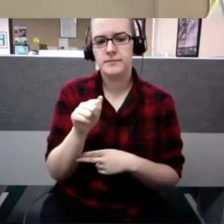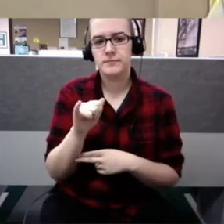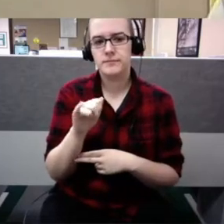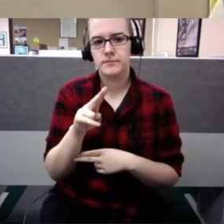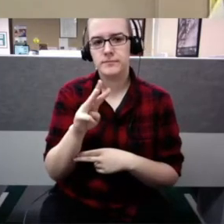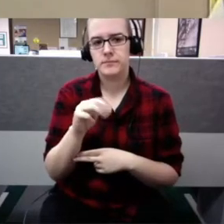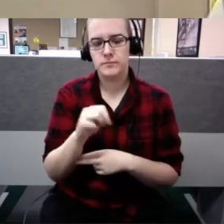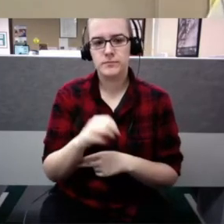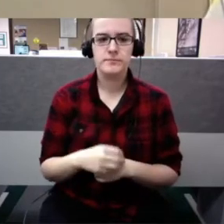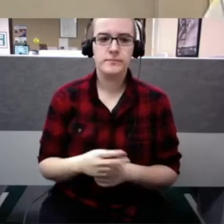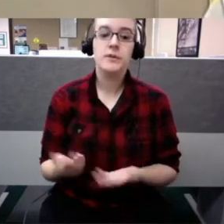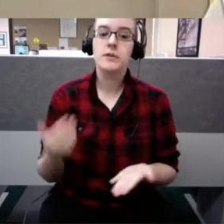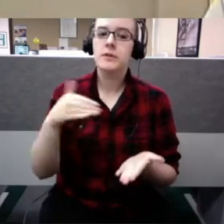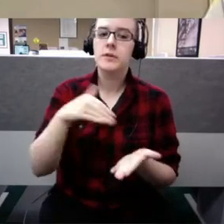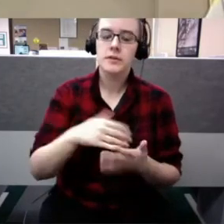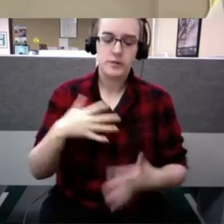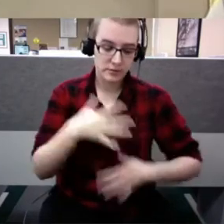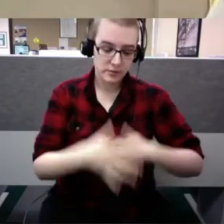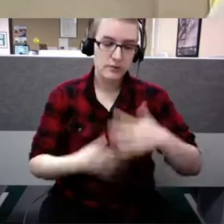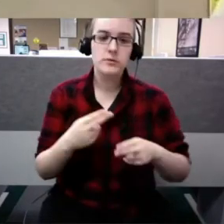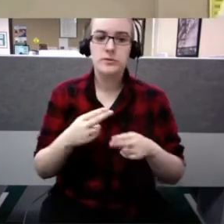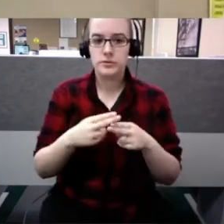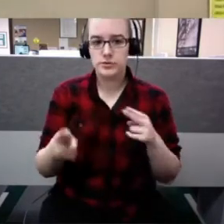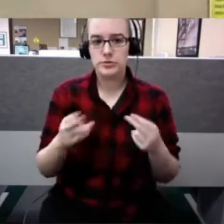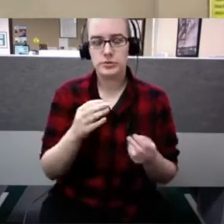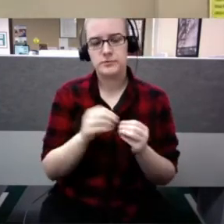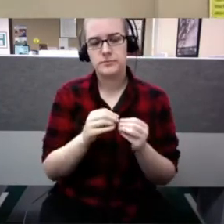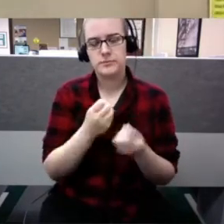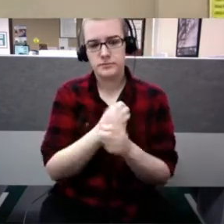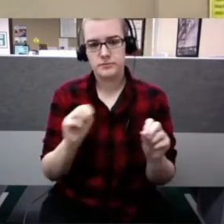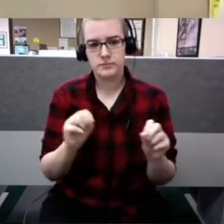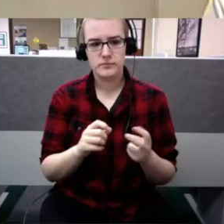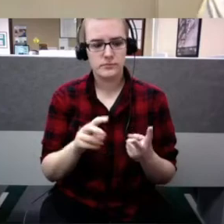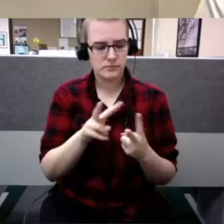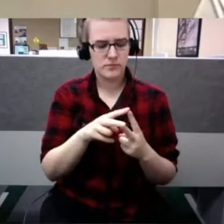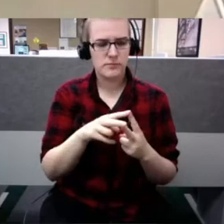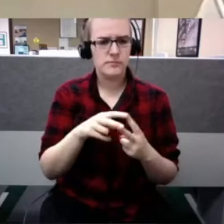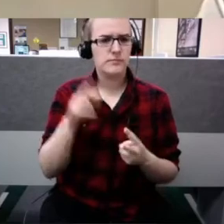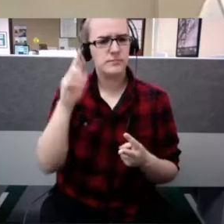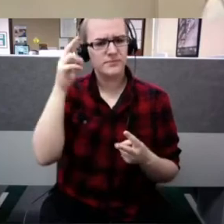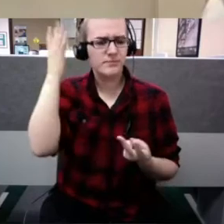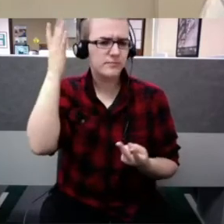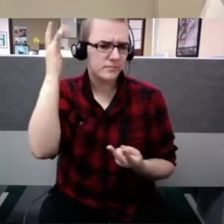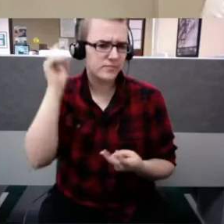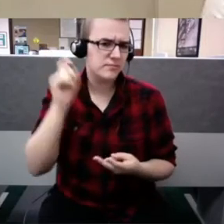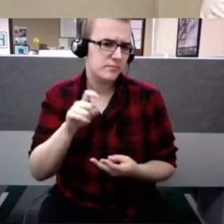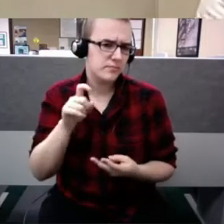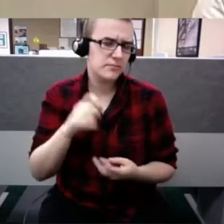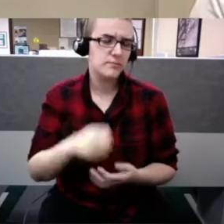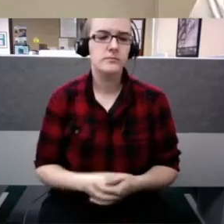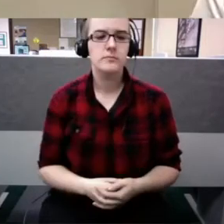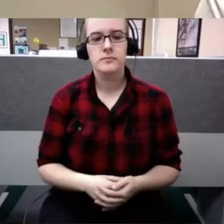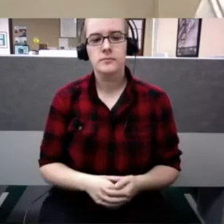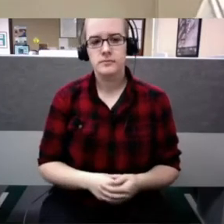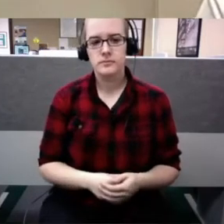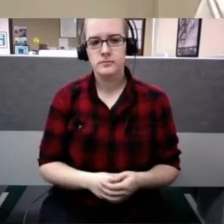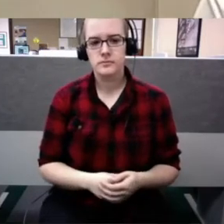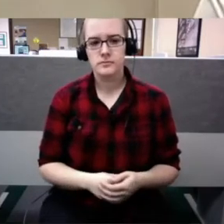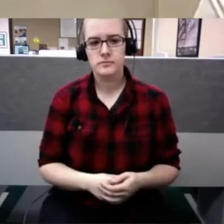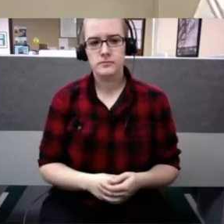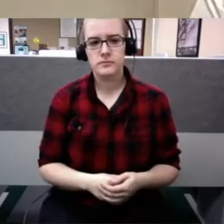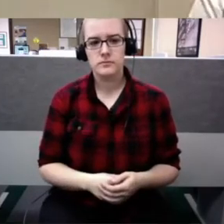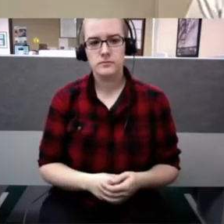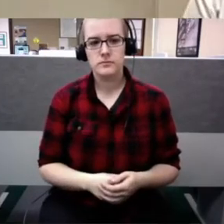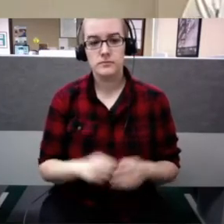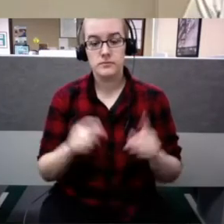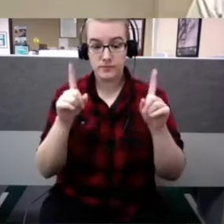acting and it's much safer. The reason for these two medications with this EGD exam